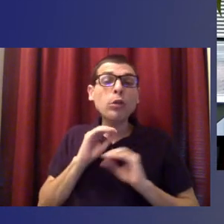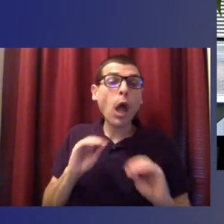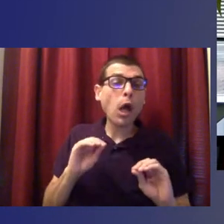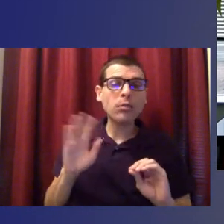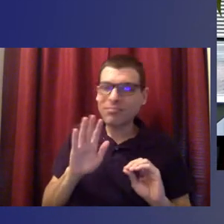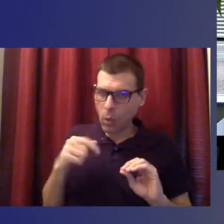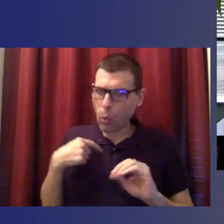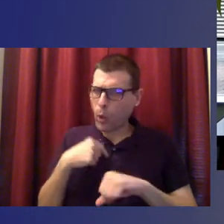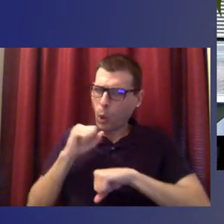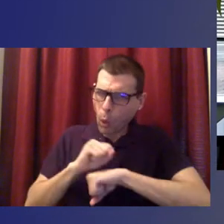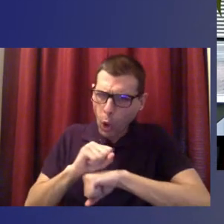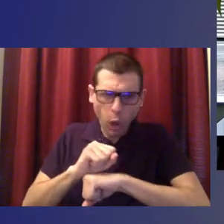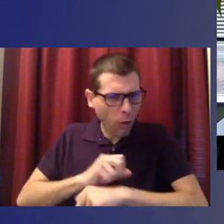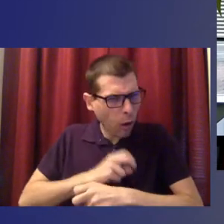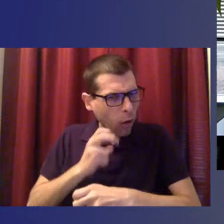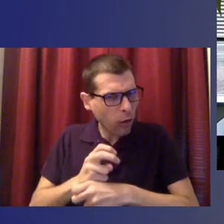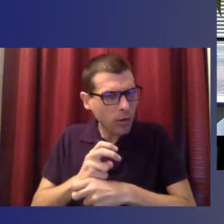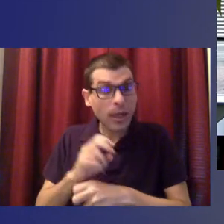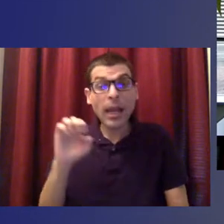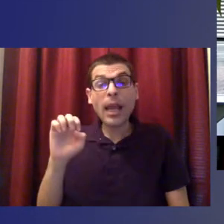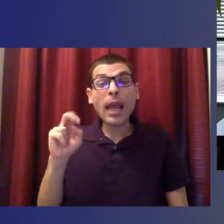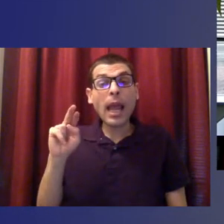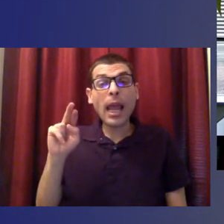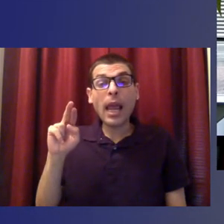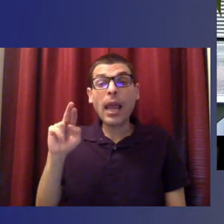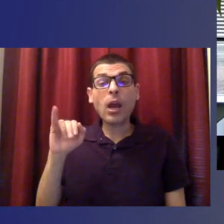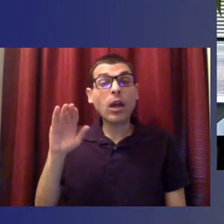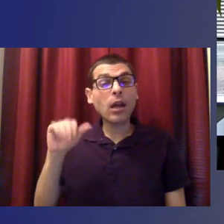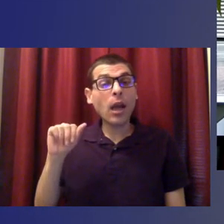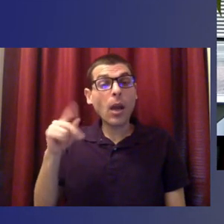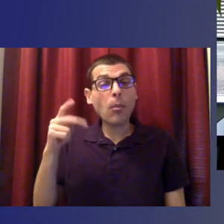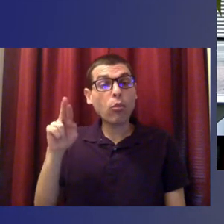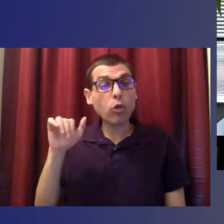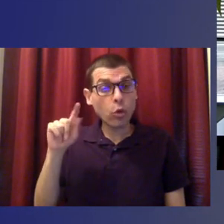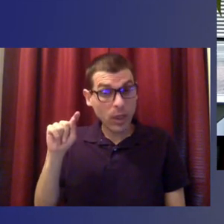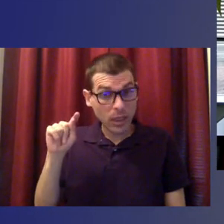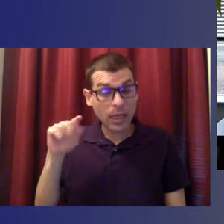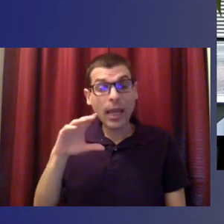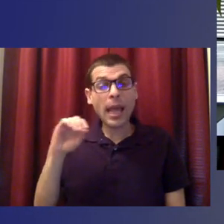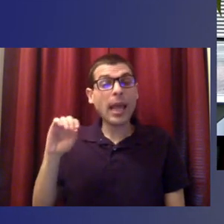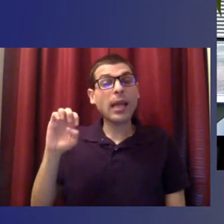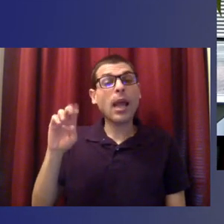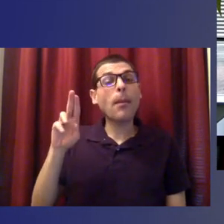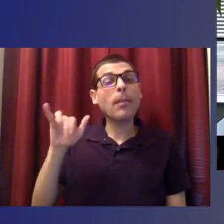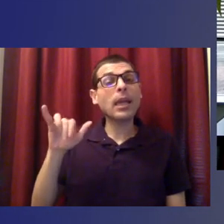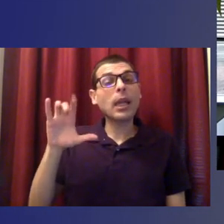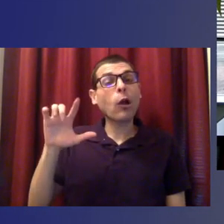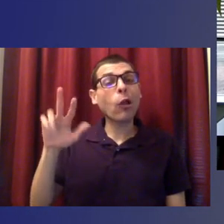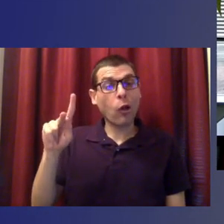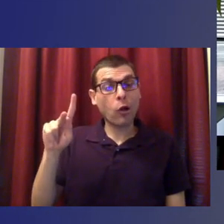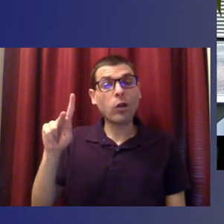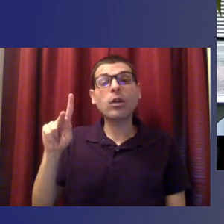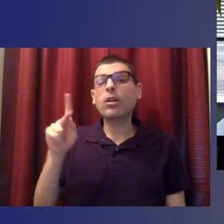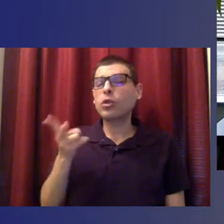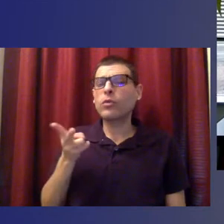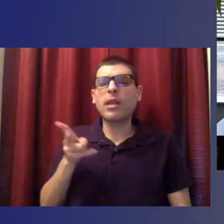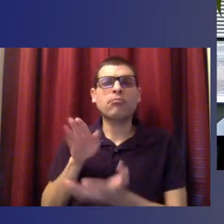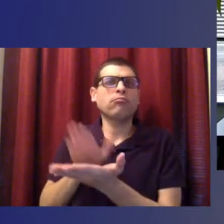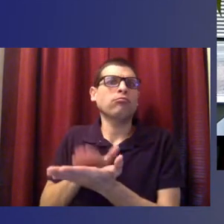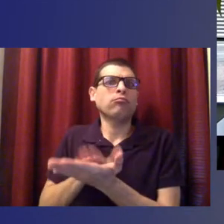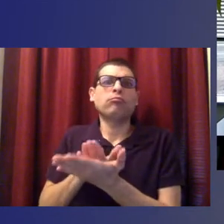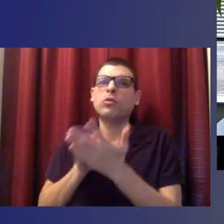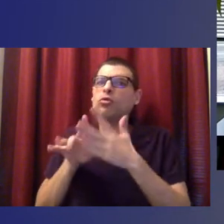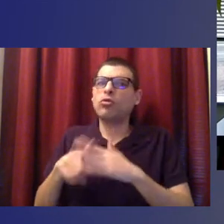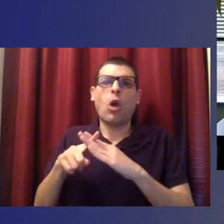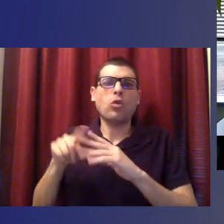departmental leaders, Erica Pruitt, who leads the Department of Community Justice, and Ebony Clark, who leads the Health Department, which also includes